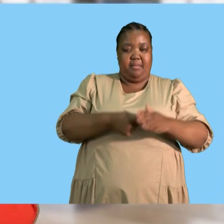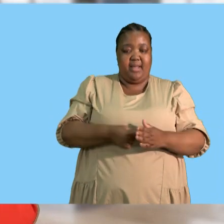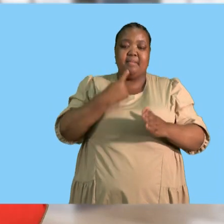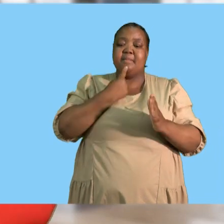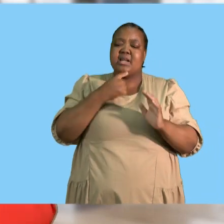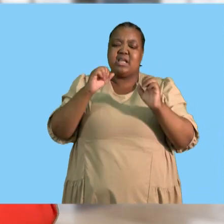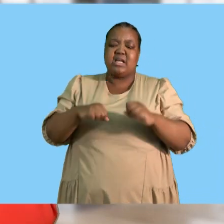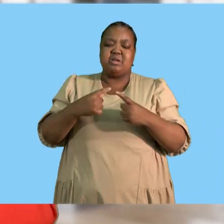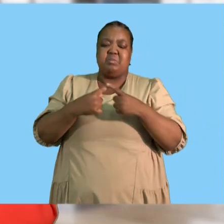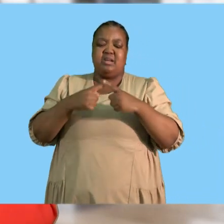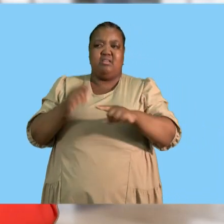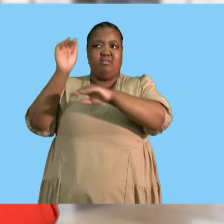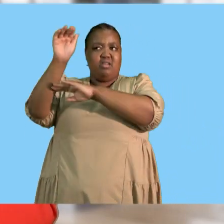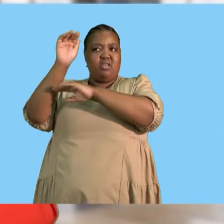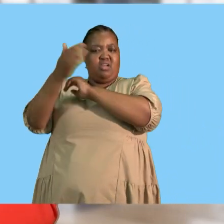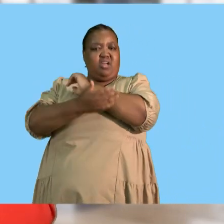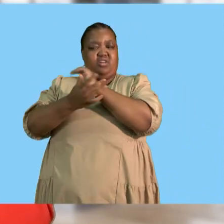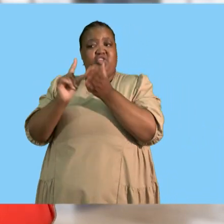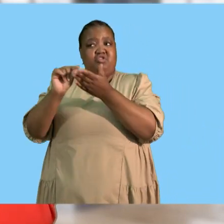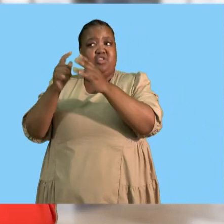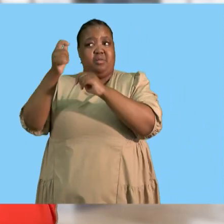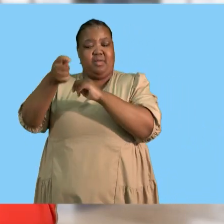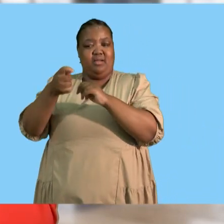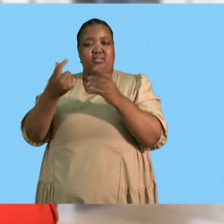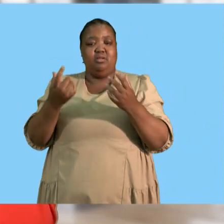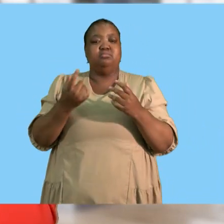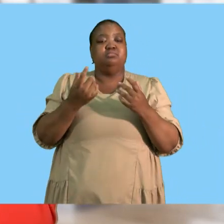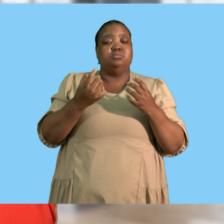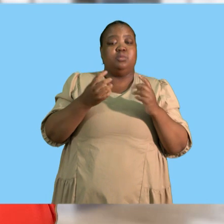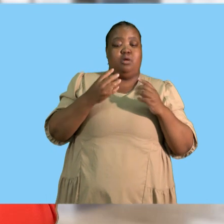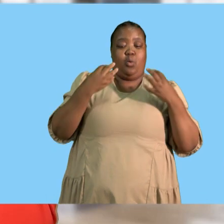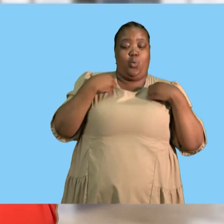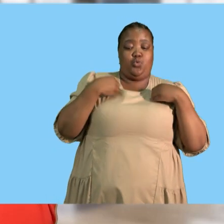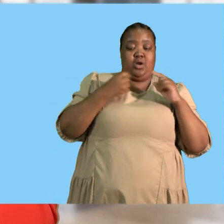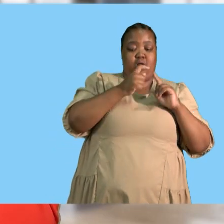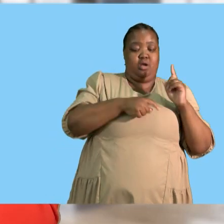is on the agreement, then the original owner of the franchise